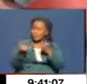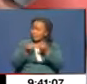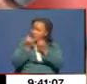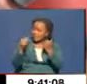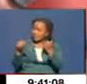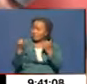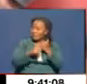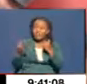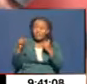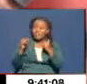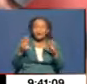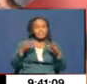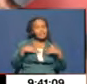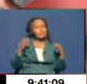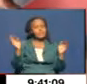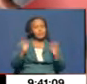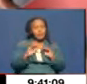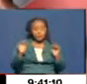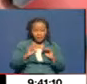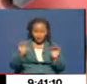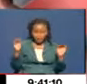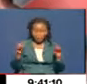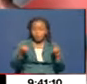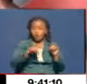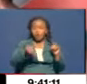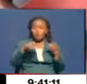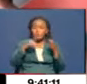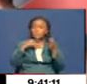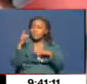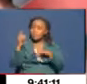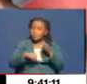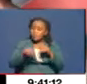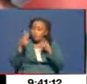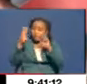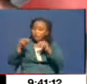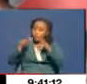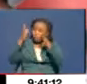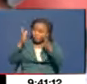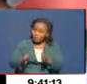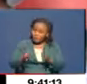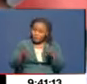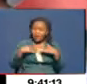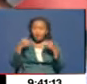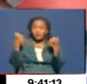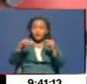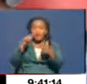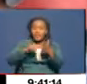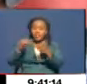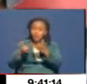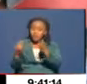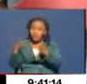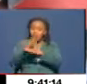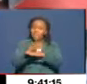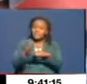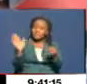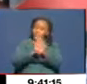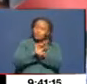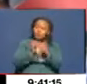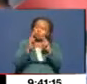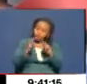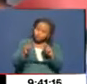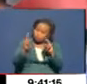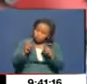and what we are saying is no one has been declared guilty of any offense until the due process, that